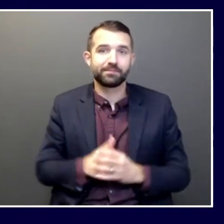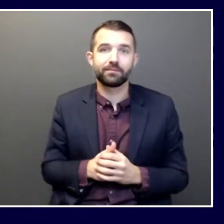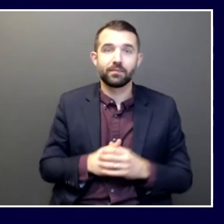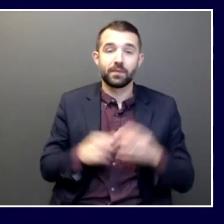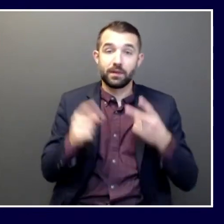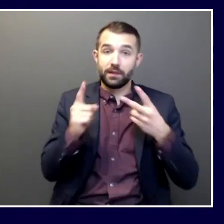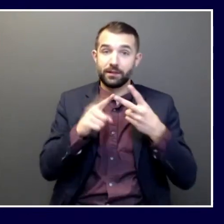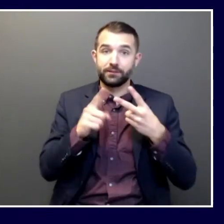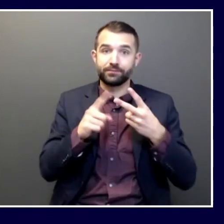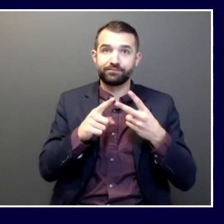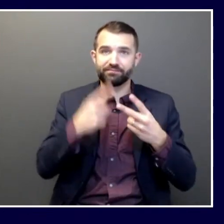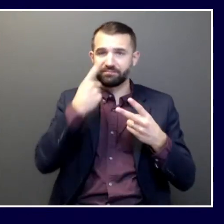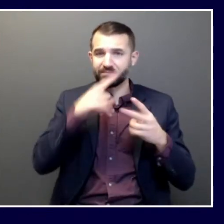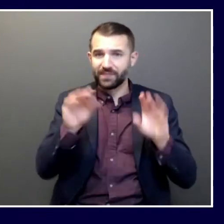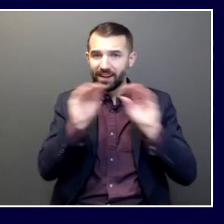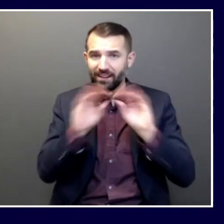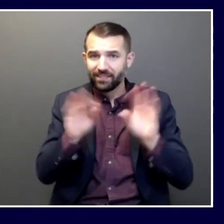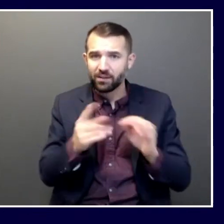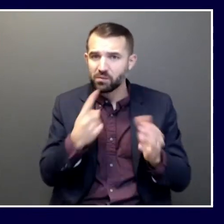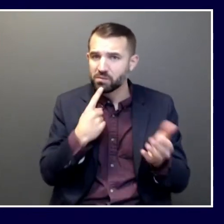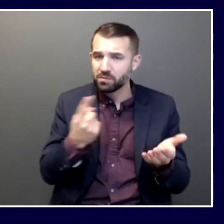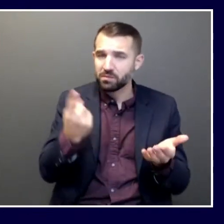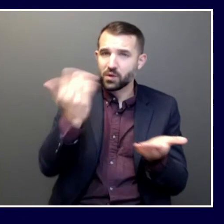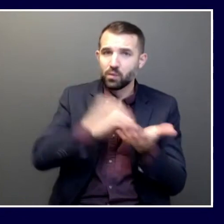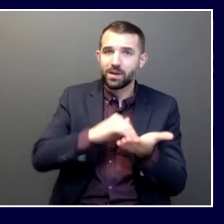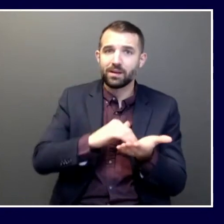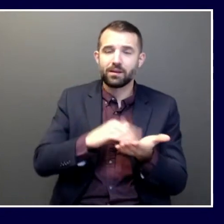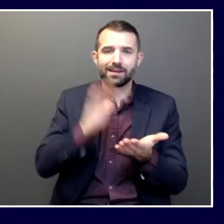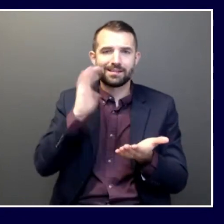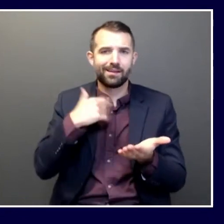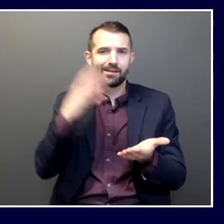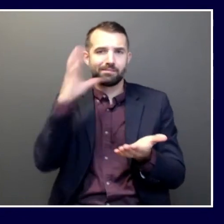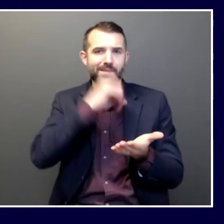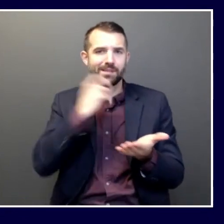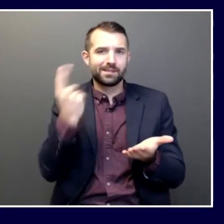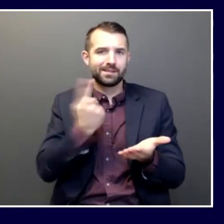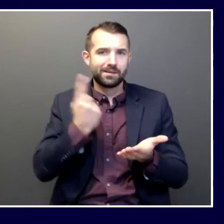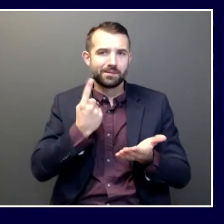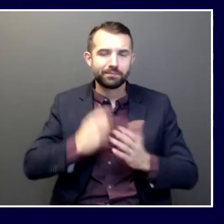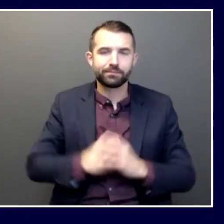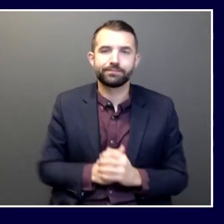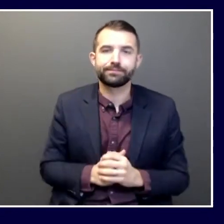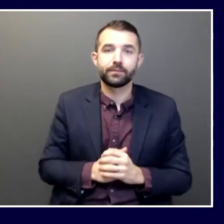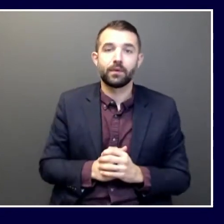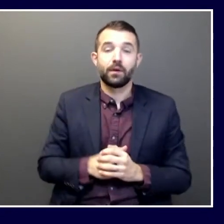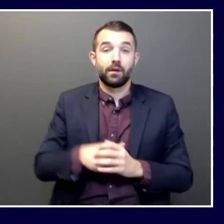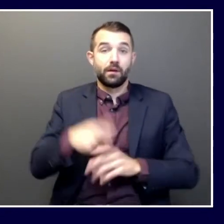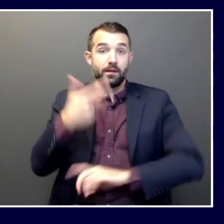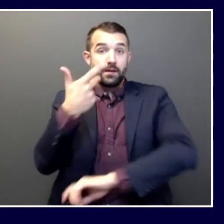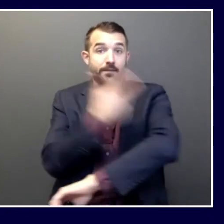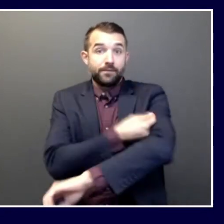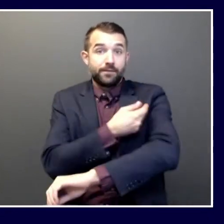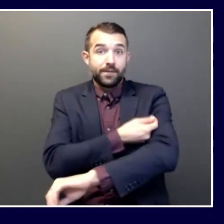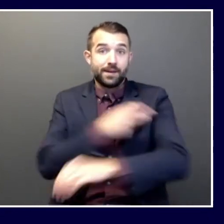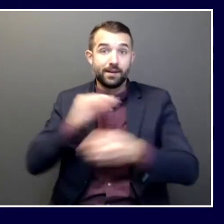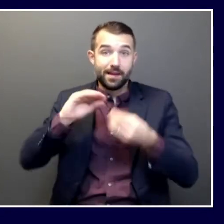wouldn't mind repeating it. The jump in vaccination rates, do you think that that's